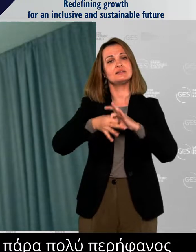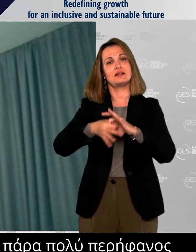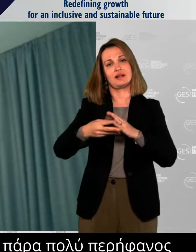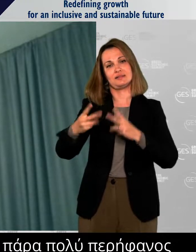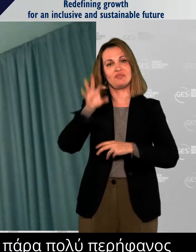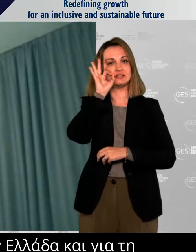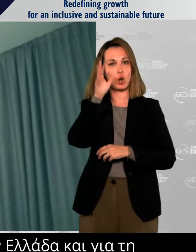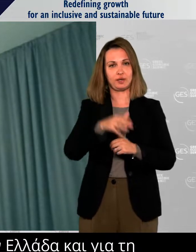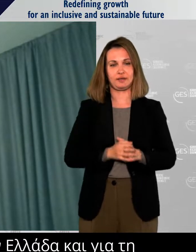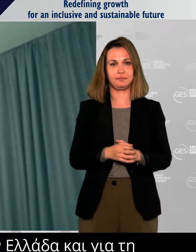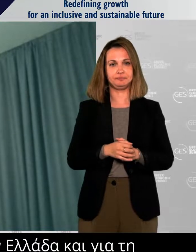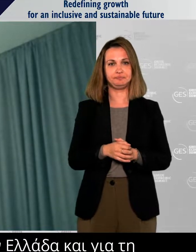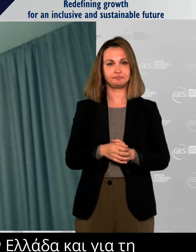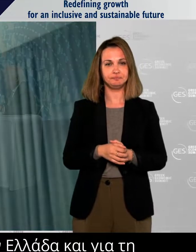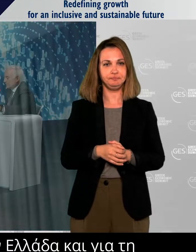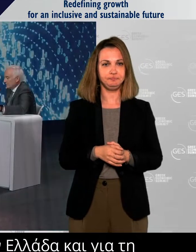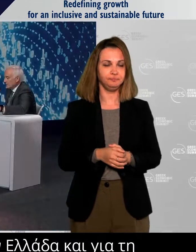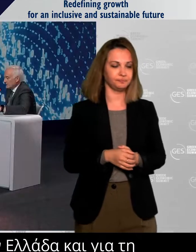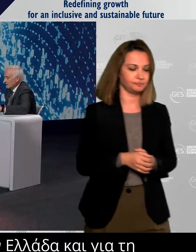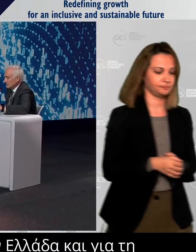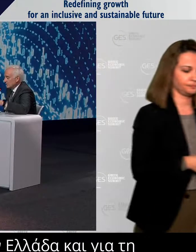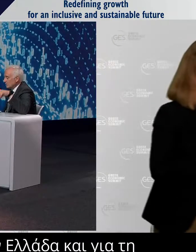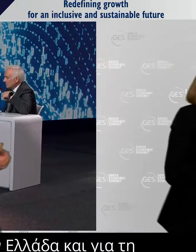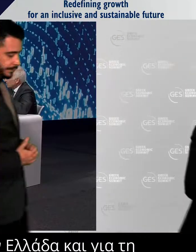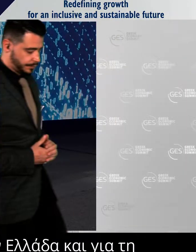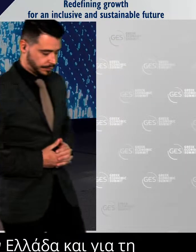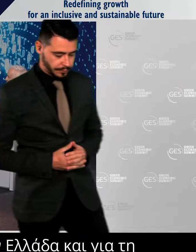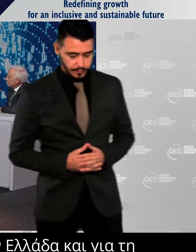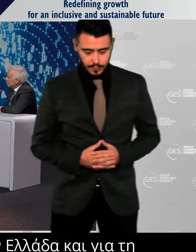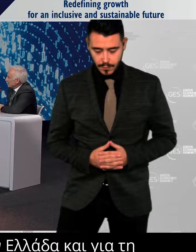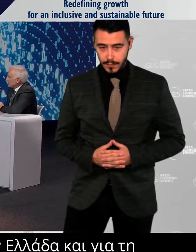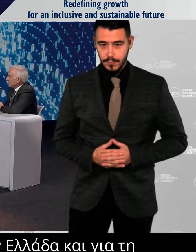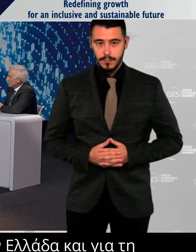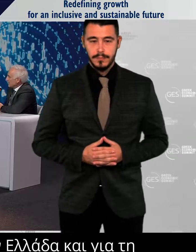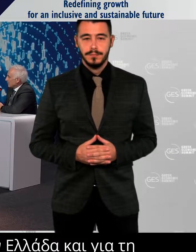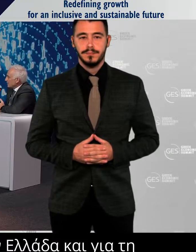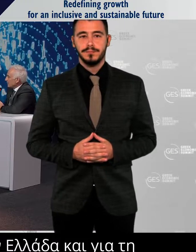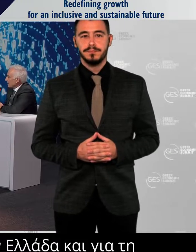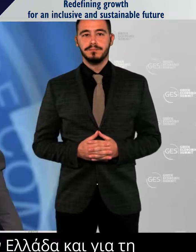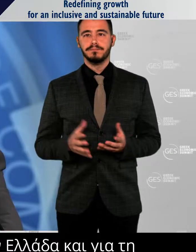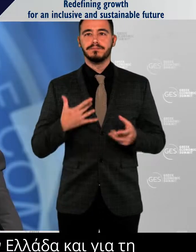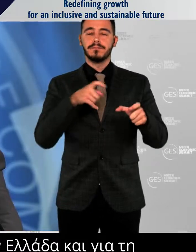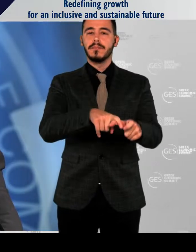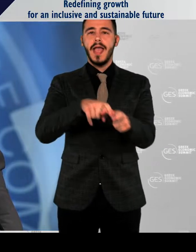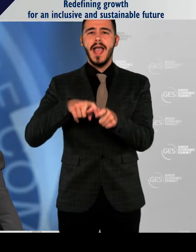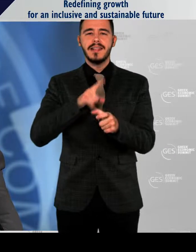today. Well, it seems that at Cisco you are very proactive, thinking